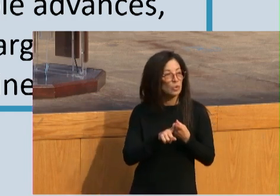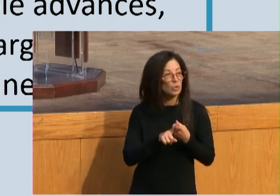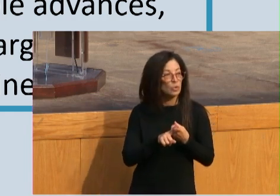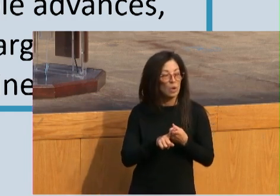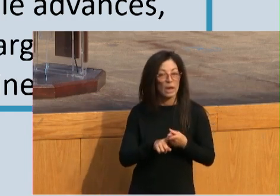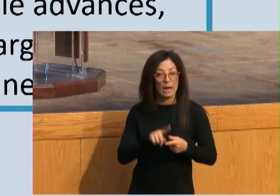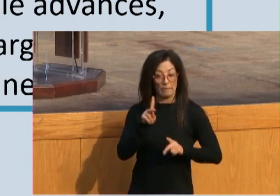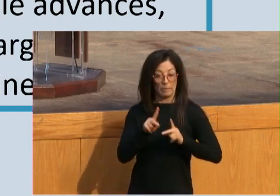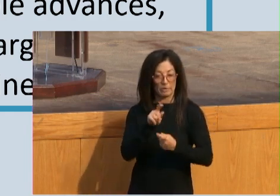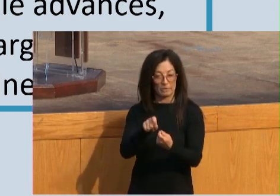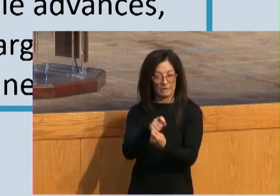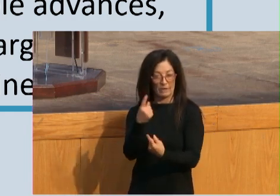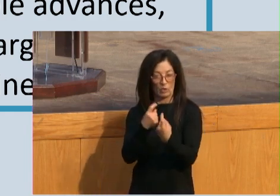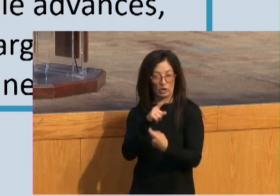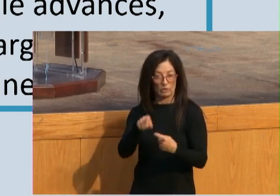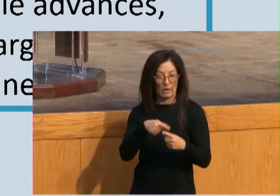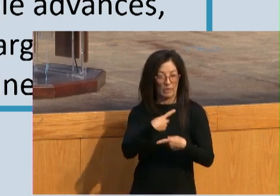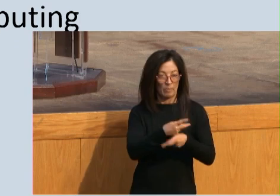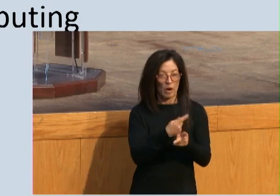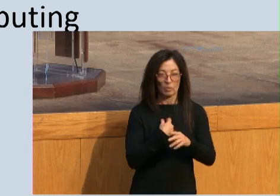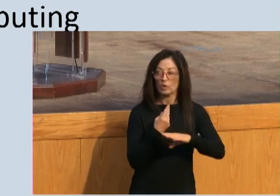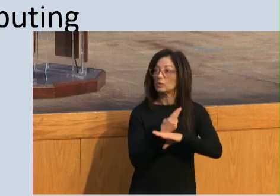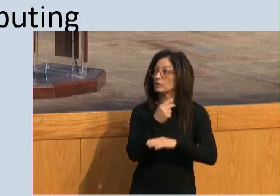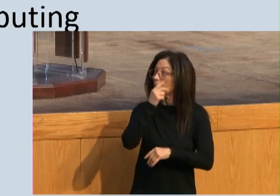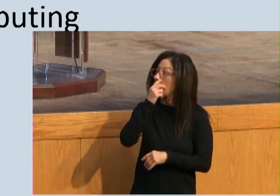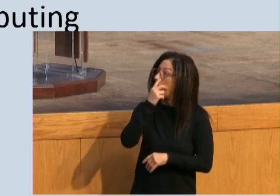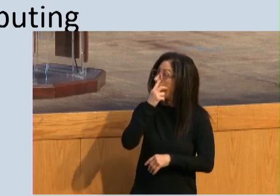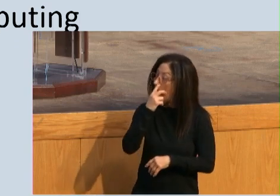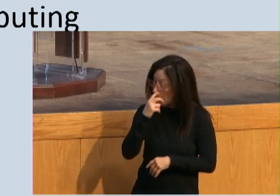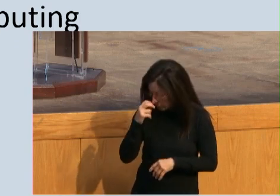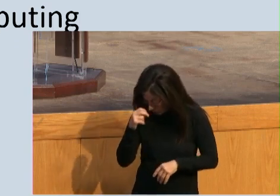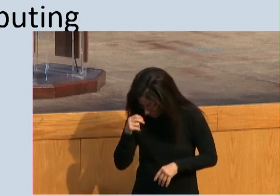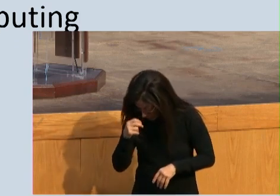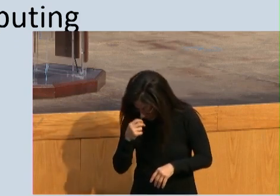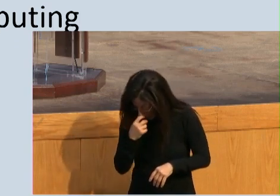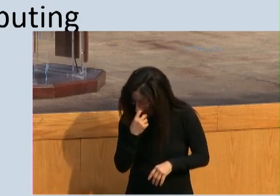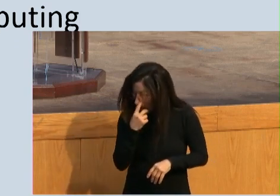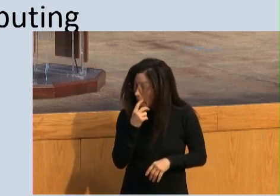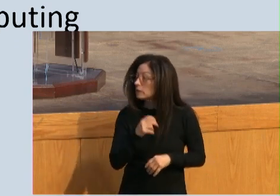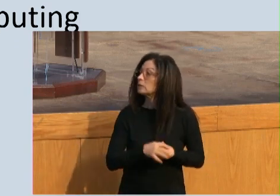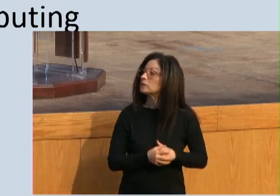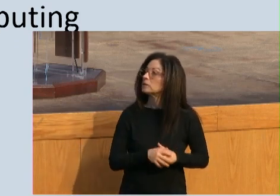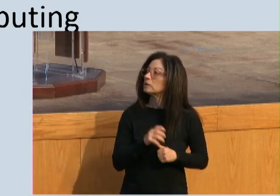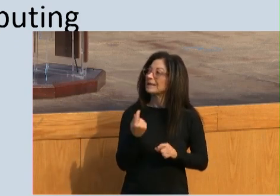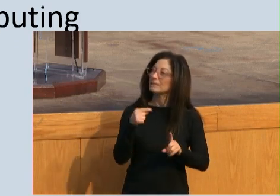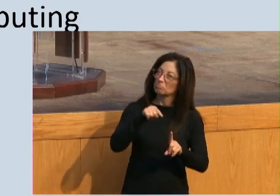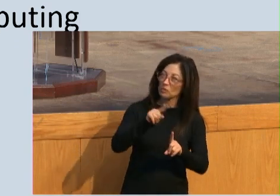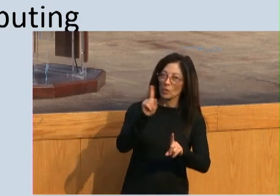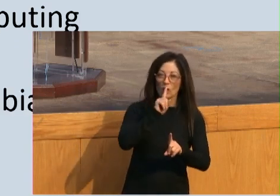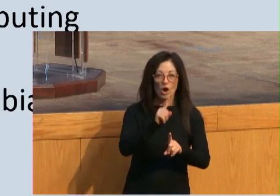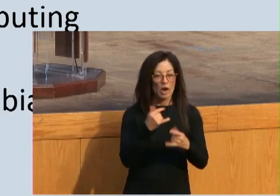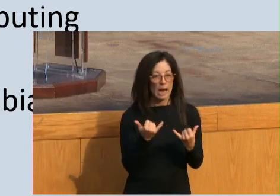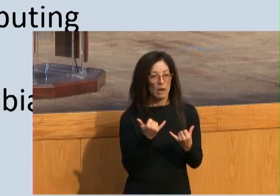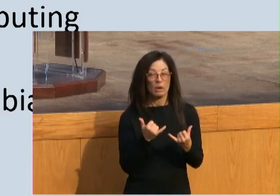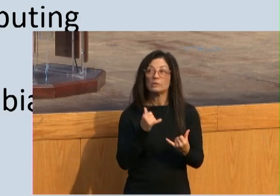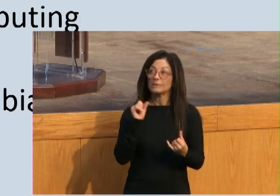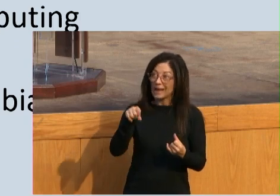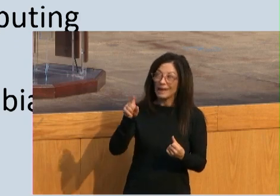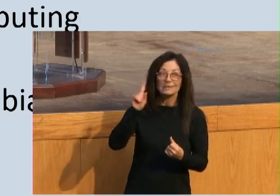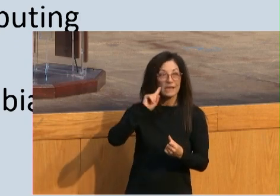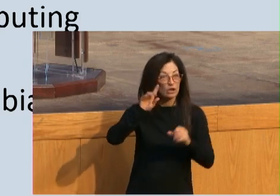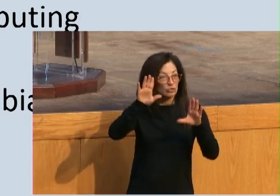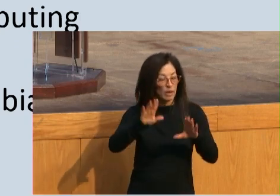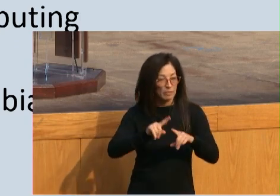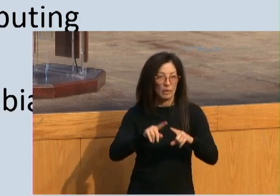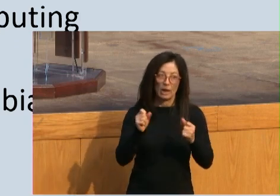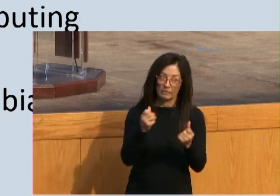specific questions about the products that we're using. So back to where we're at now, this all sounds great, but we do have some careful